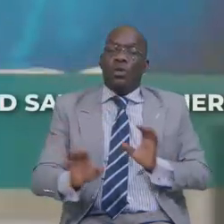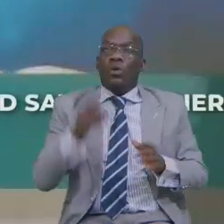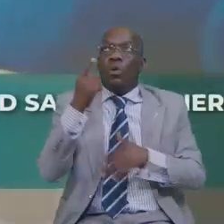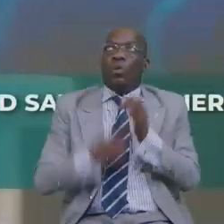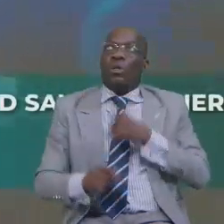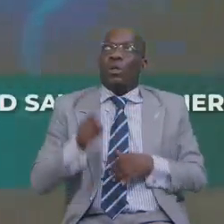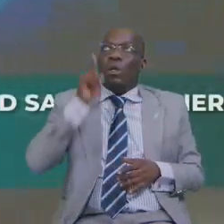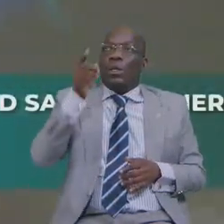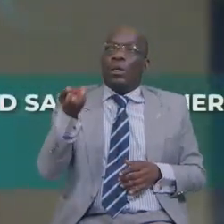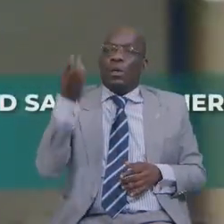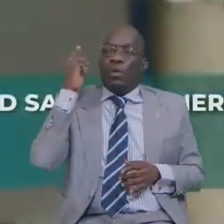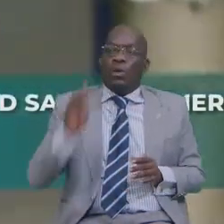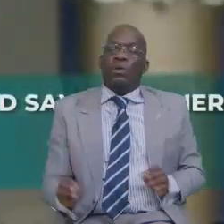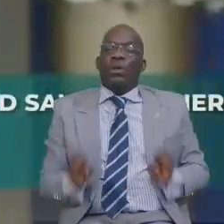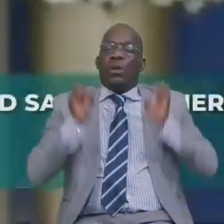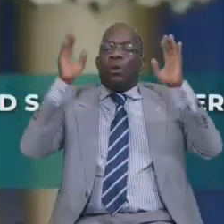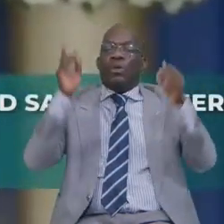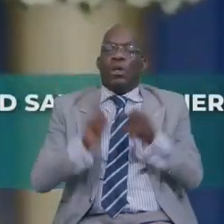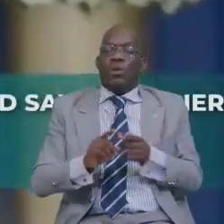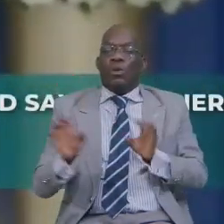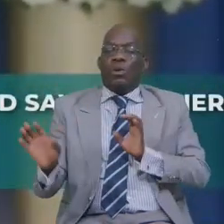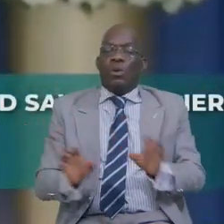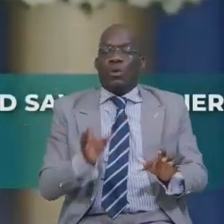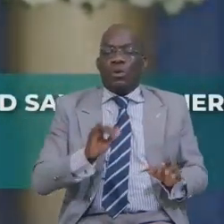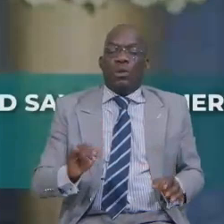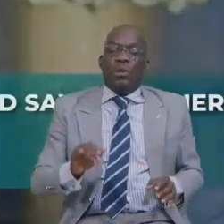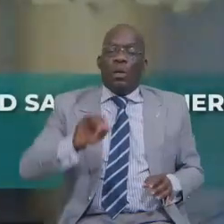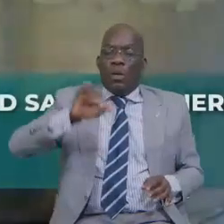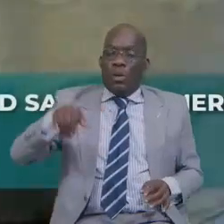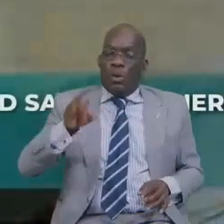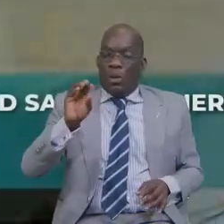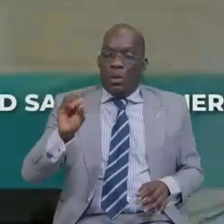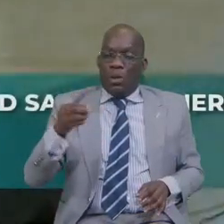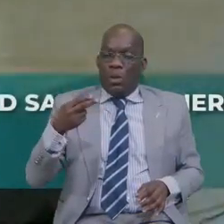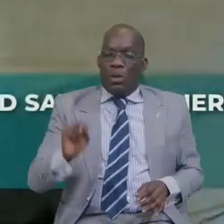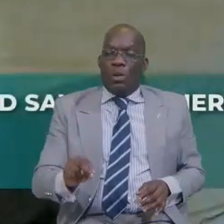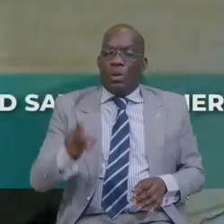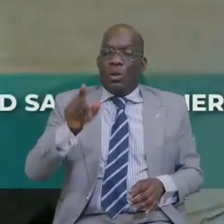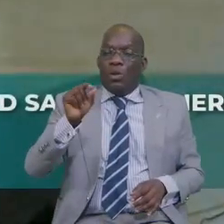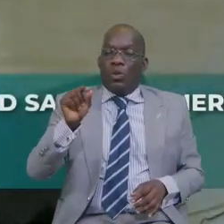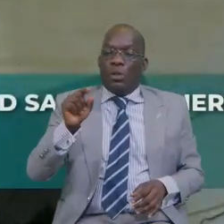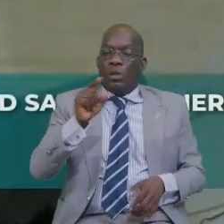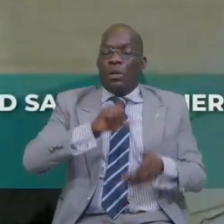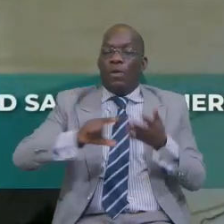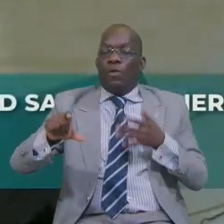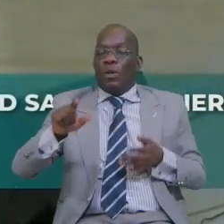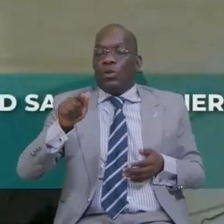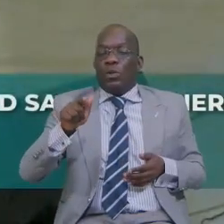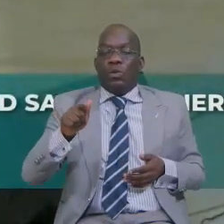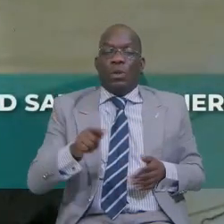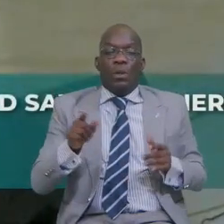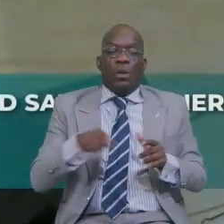John chapter 20, verse 21. In John chapter 20, verse 21, then said Jesus to